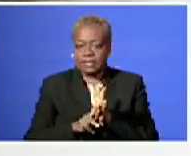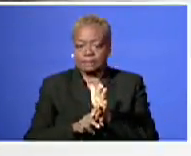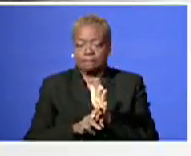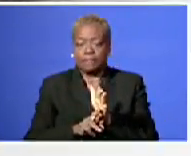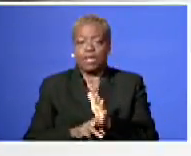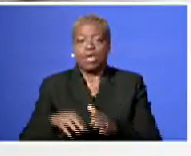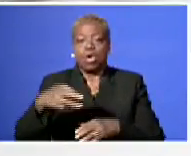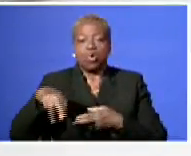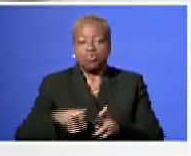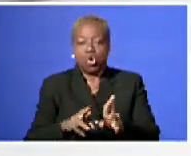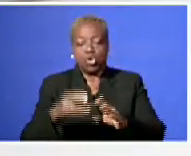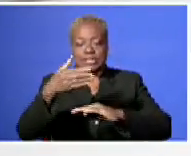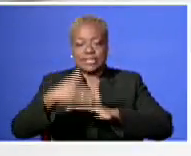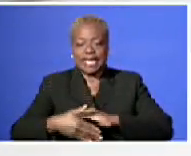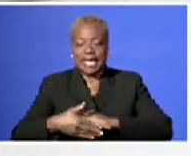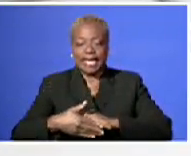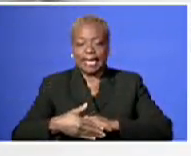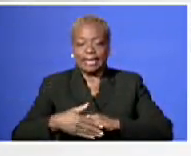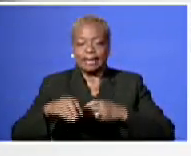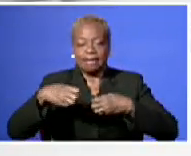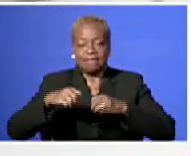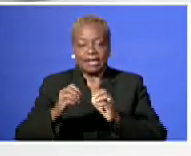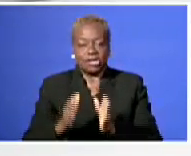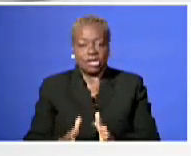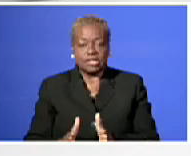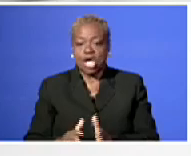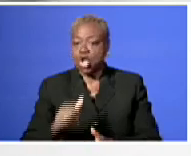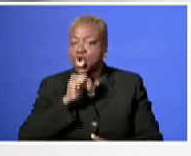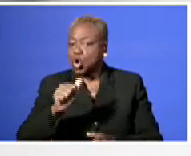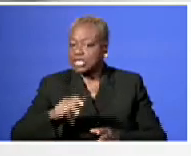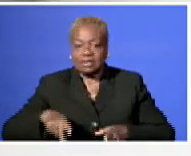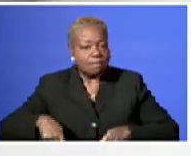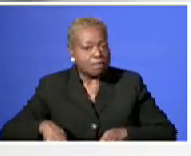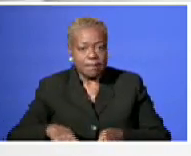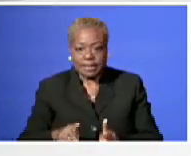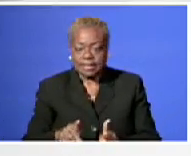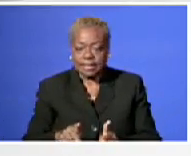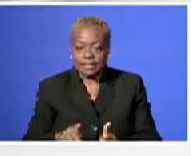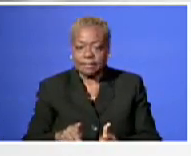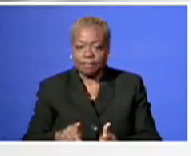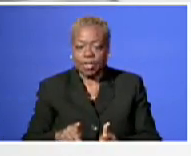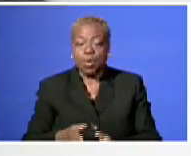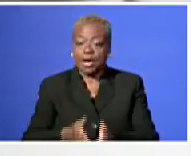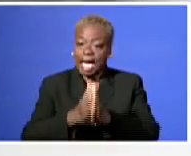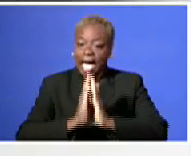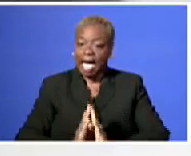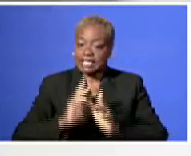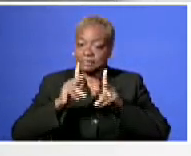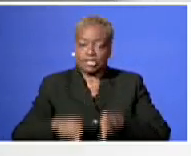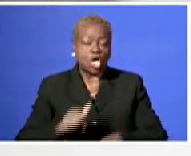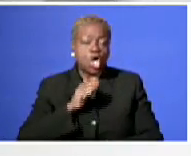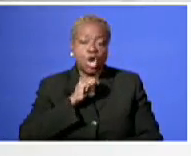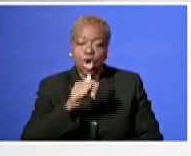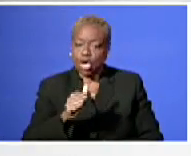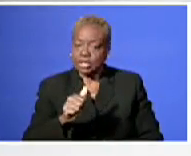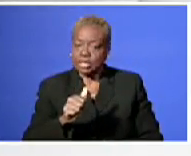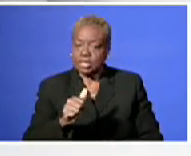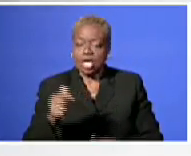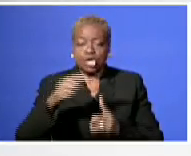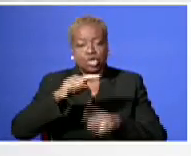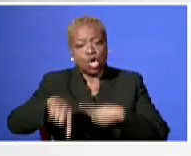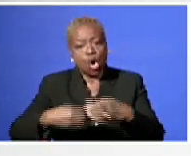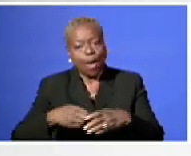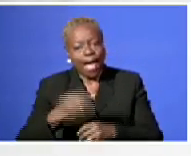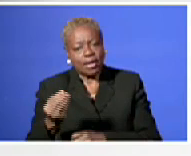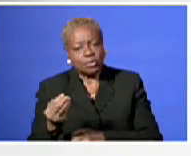Roadside vendors, they are not permitted. And I want to ask policemen not to go